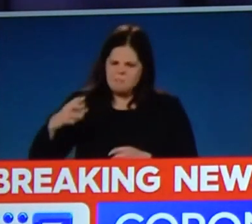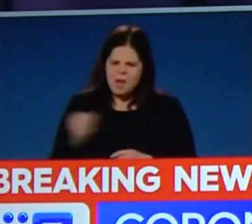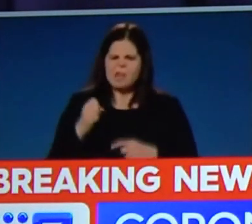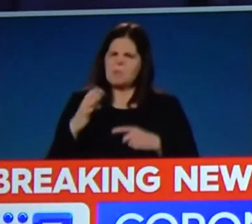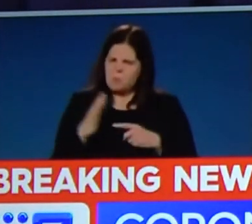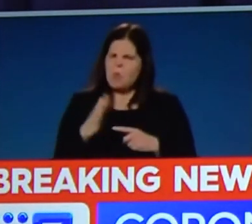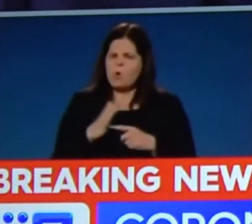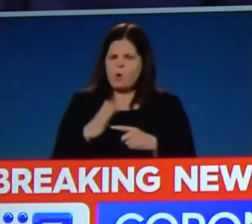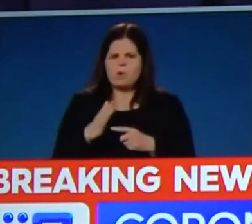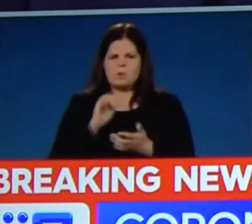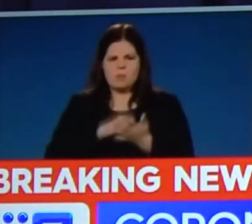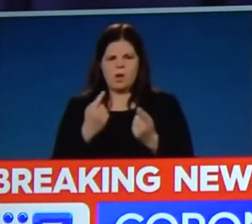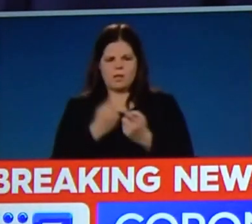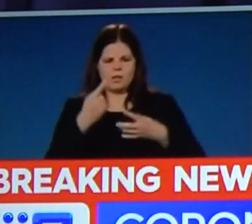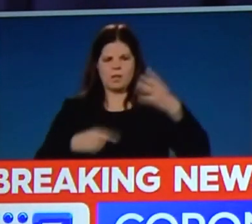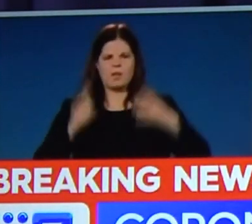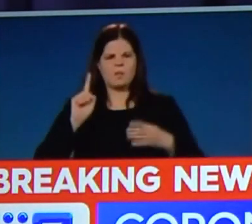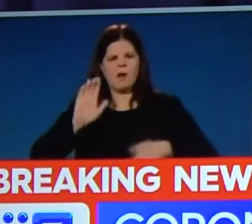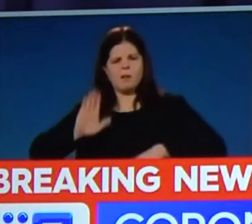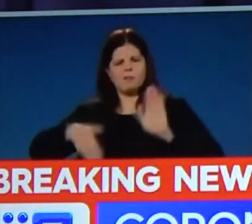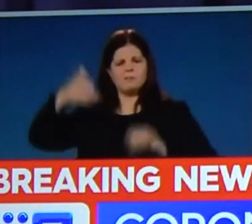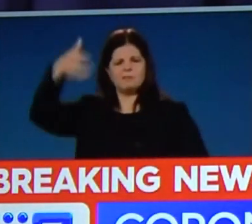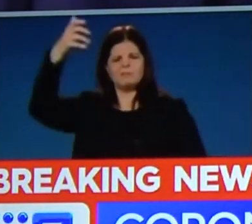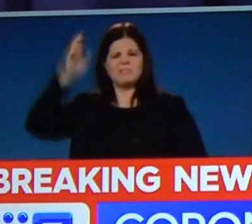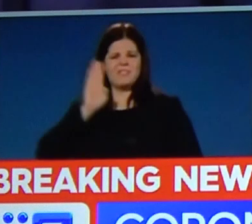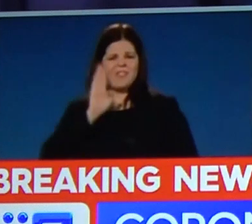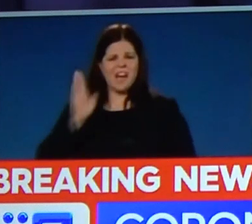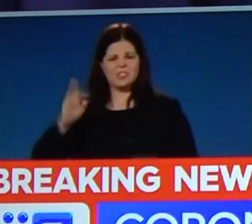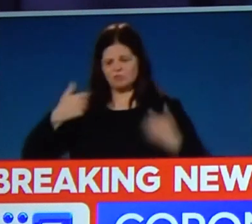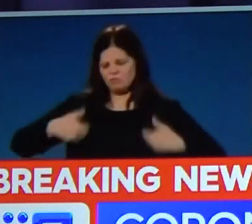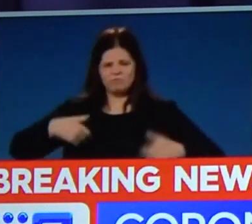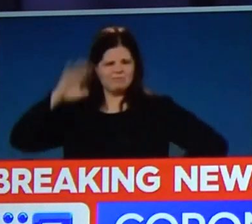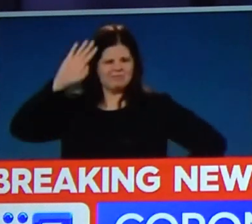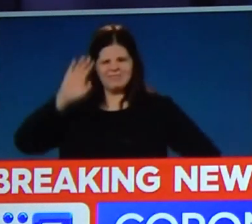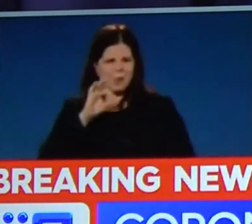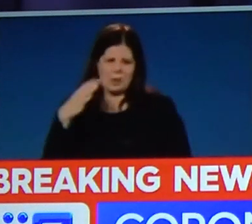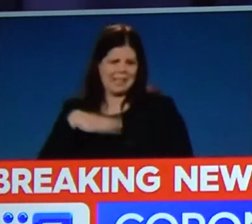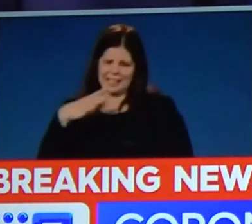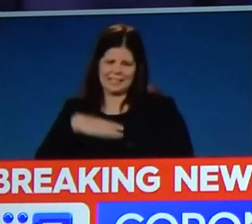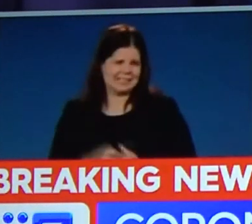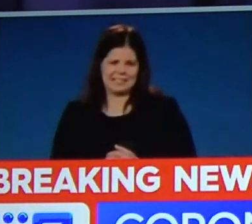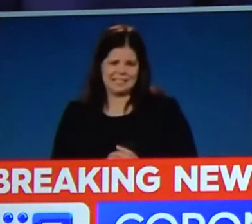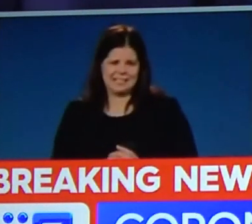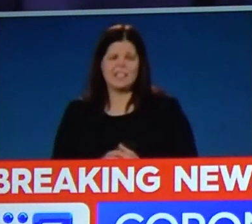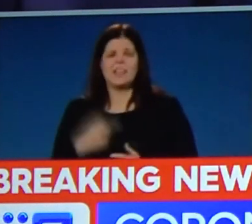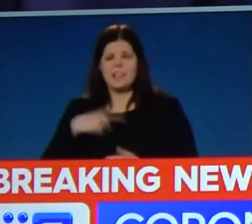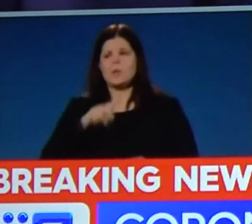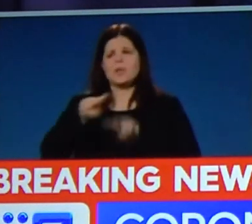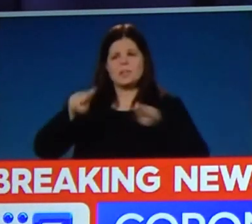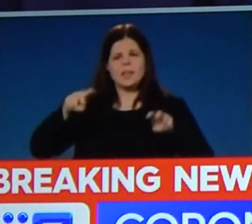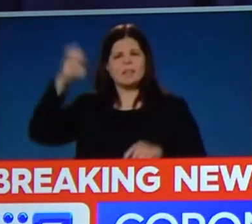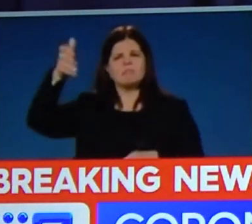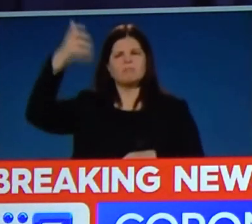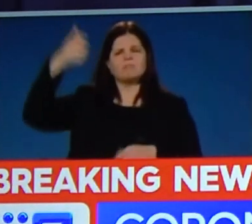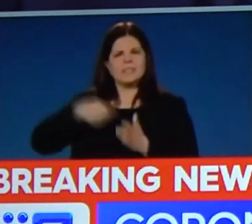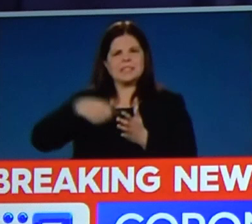need, that high-end fashion and these types of things, and that's why you've already seen a lot of those types of retail businesses already